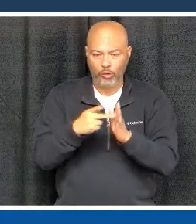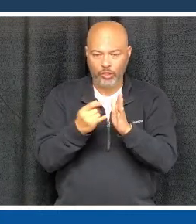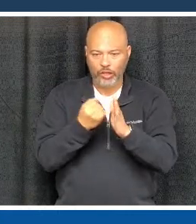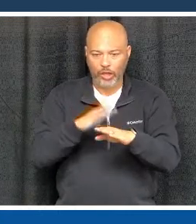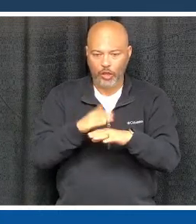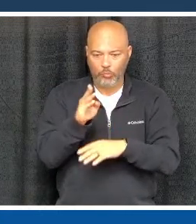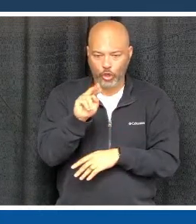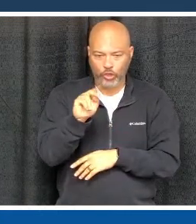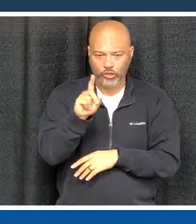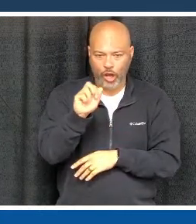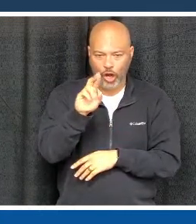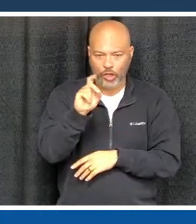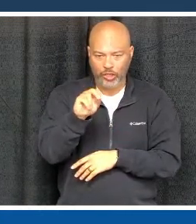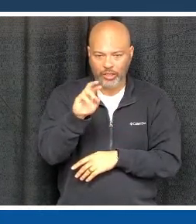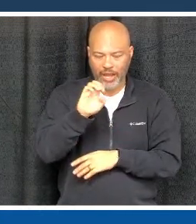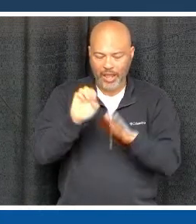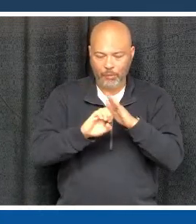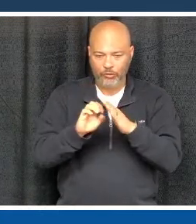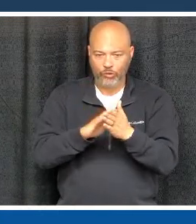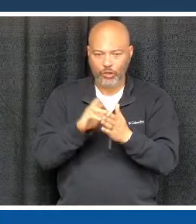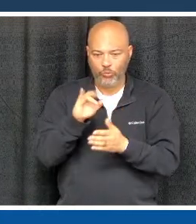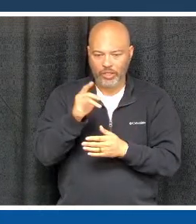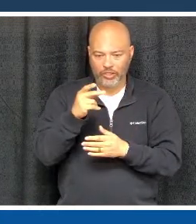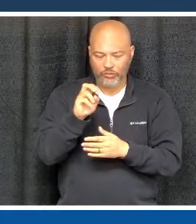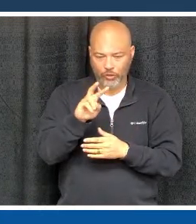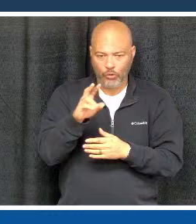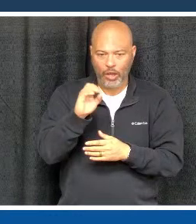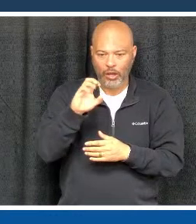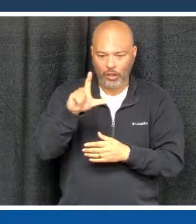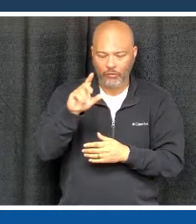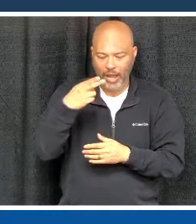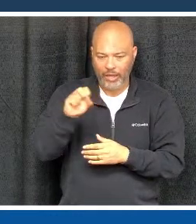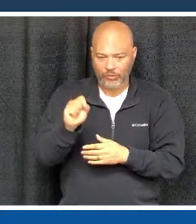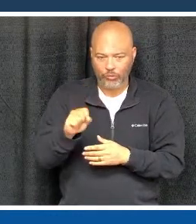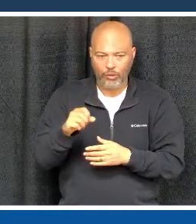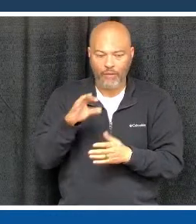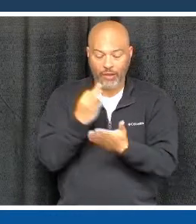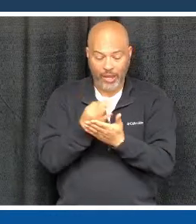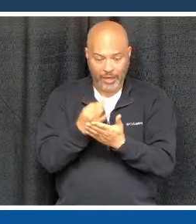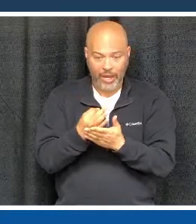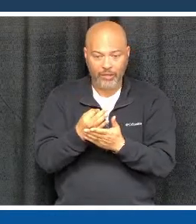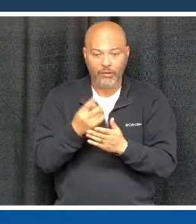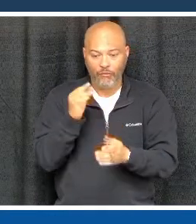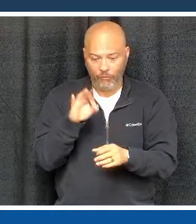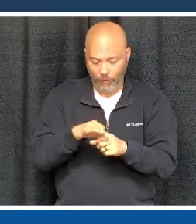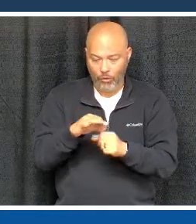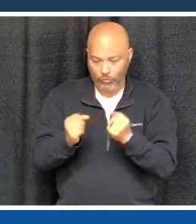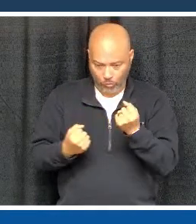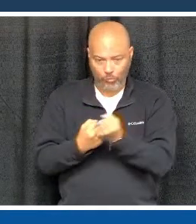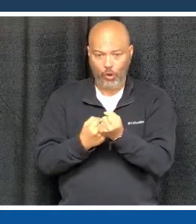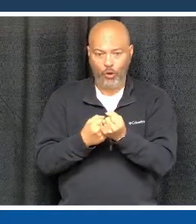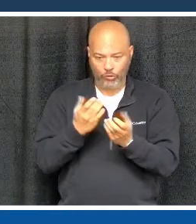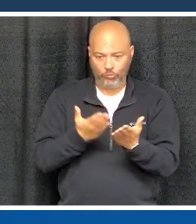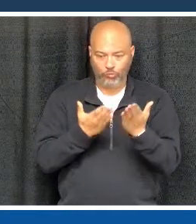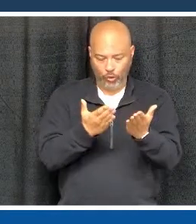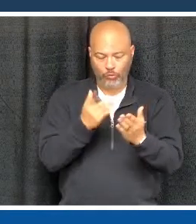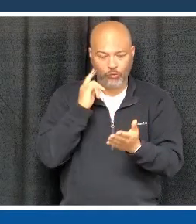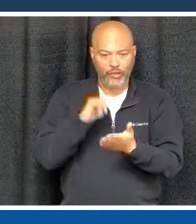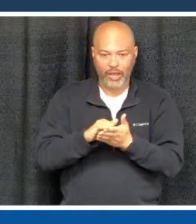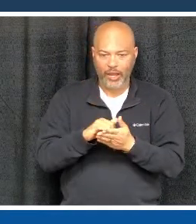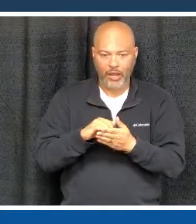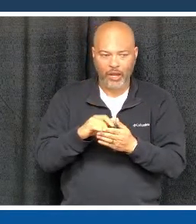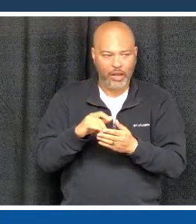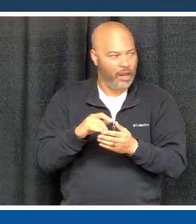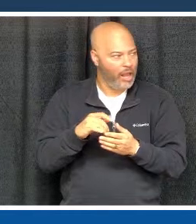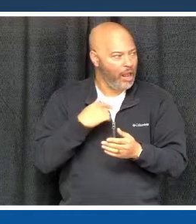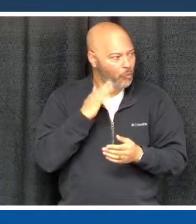Burns Darden Elementary School, Richview Middle School, and Clarksville High School. Finance Committee did vote in favor of approval of these, and I would like,